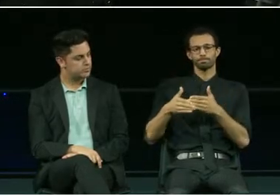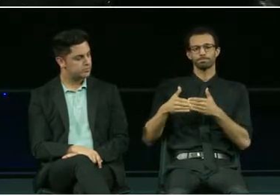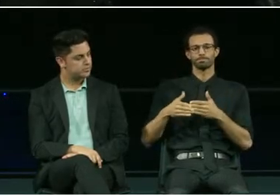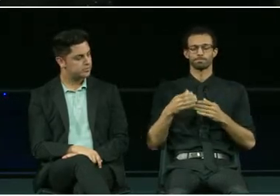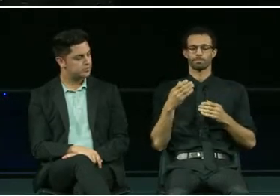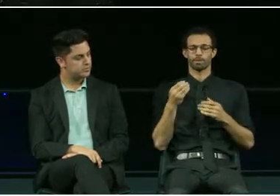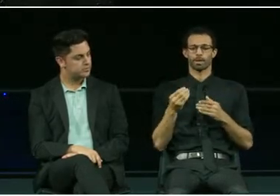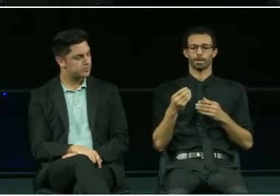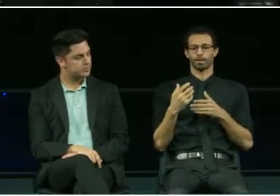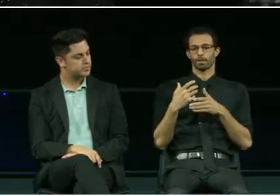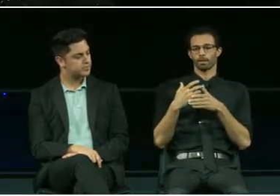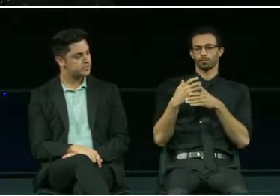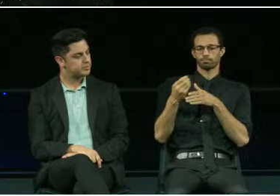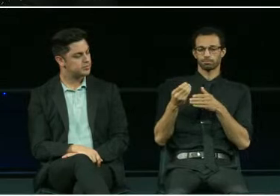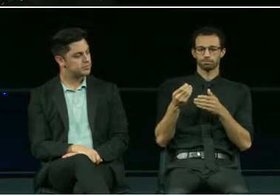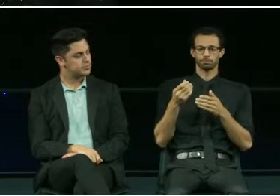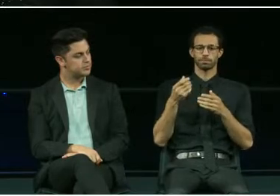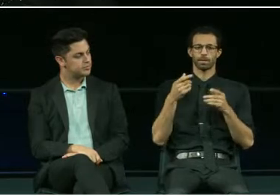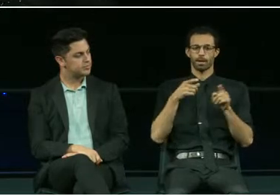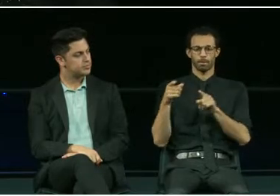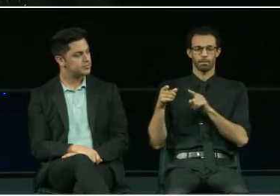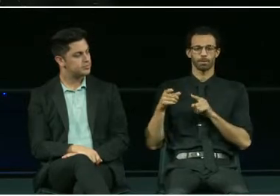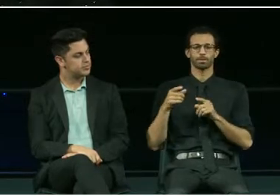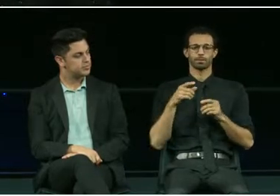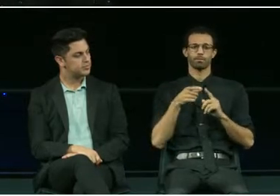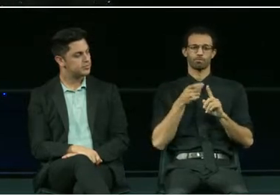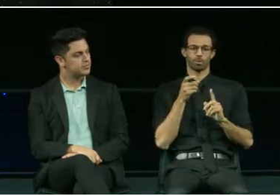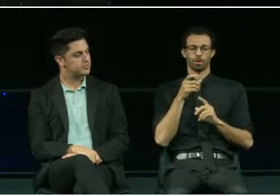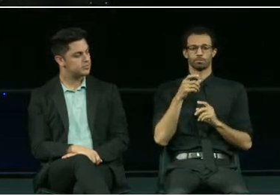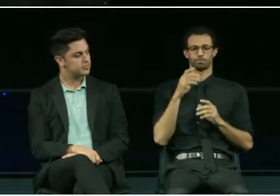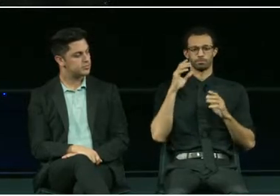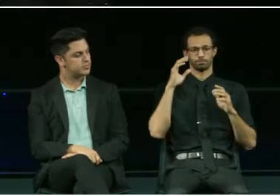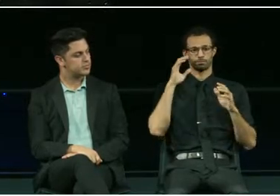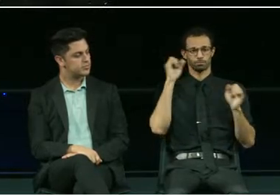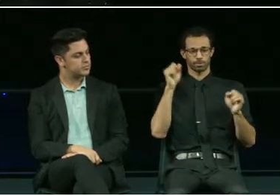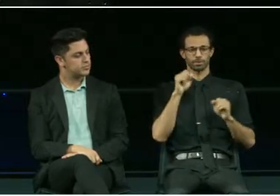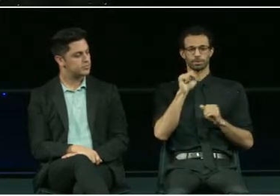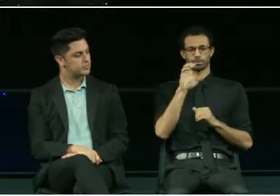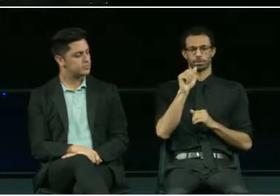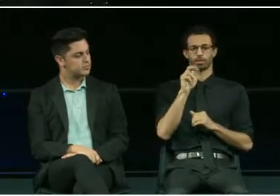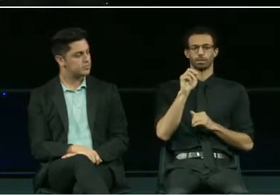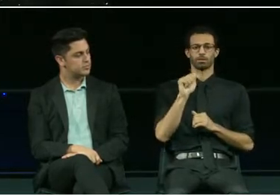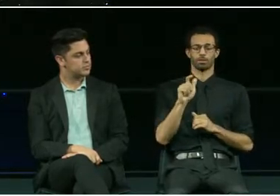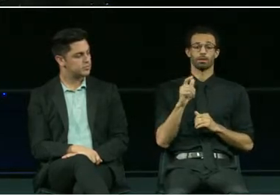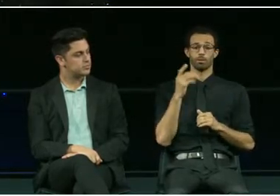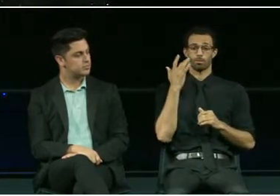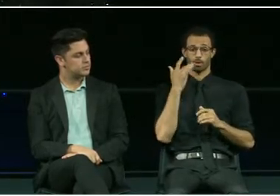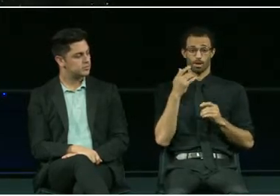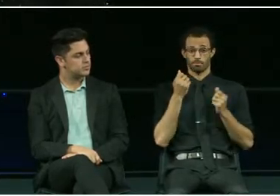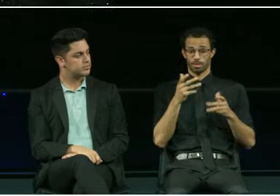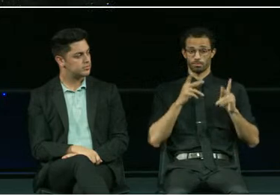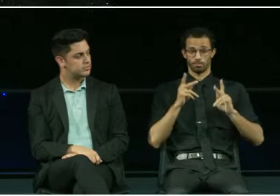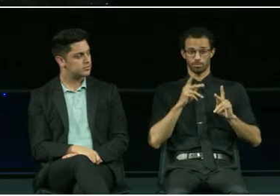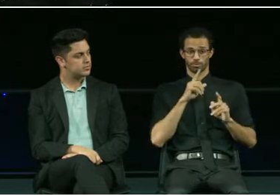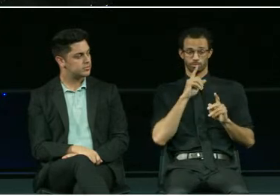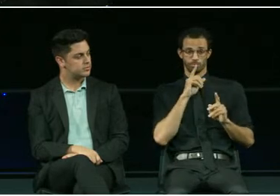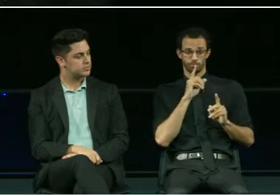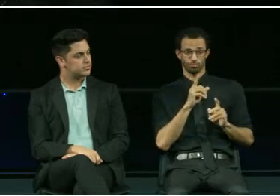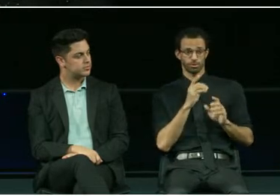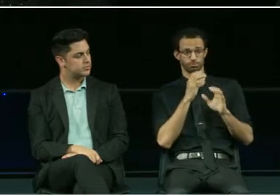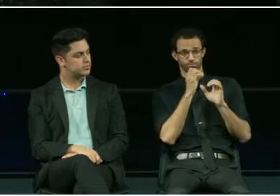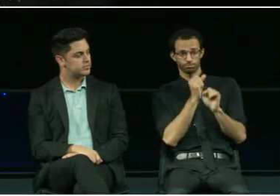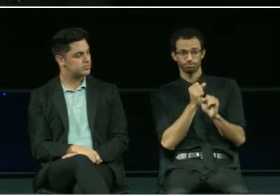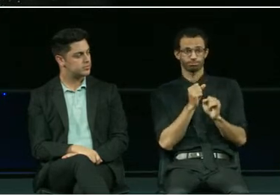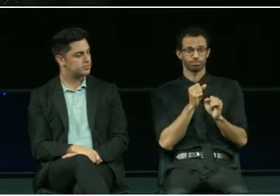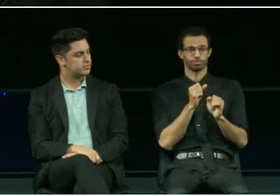political scandal? Because they were very much in love when they first entered Washington, and then by the end, they weren't,